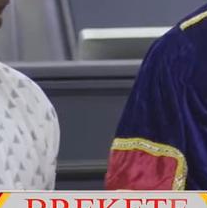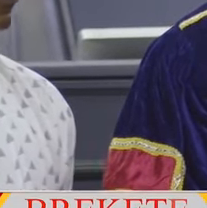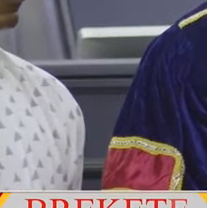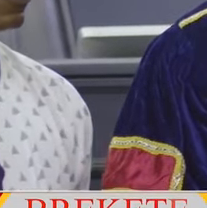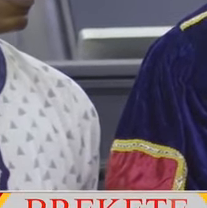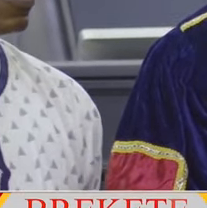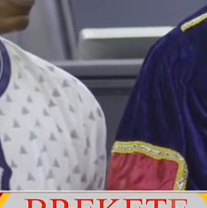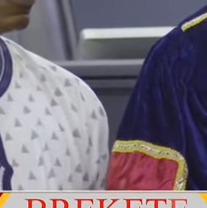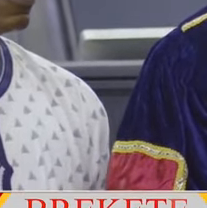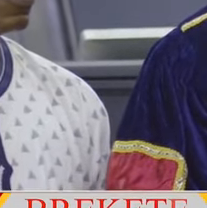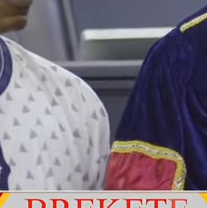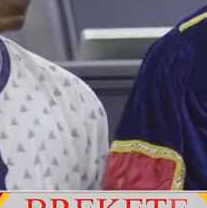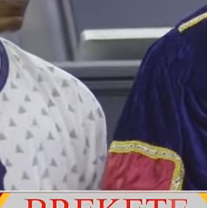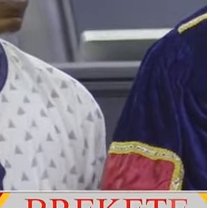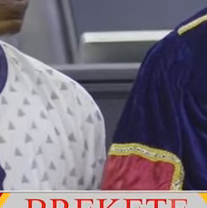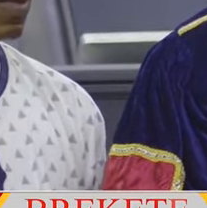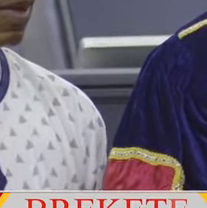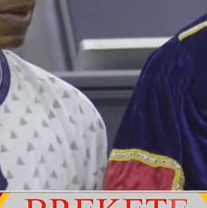And